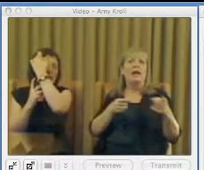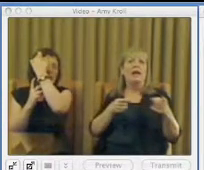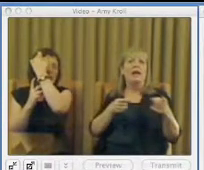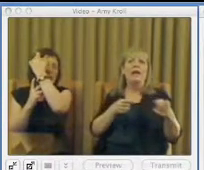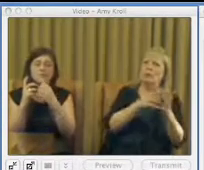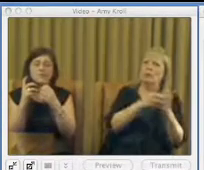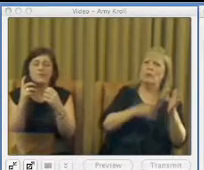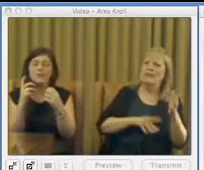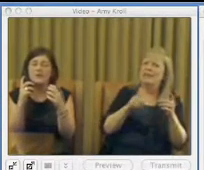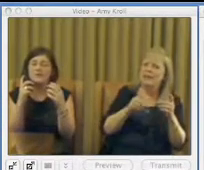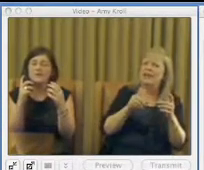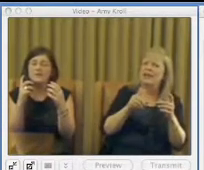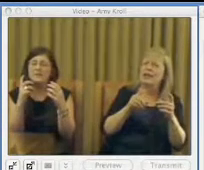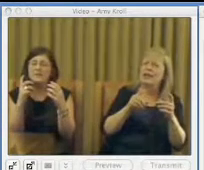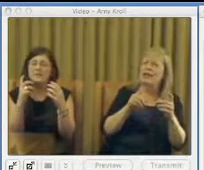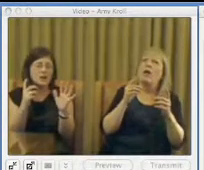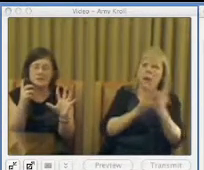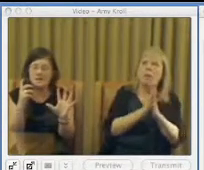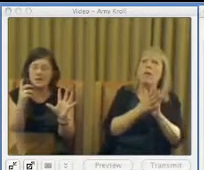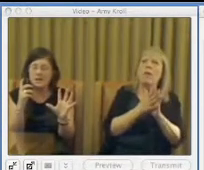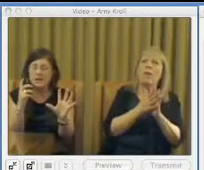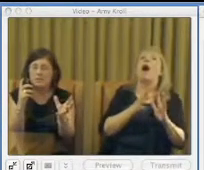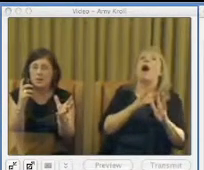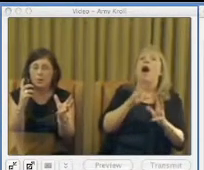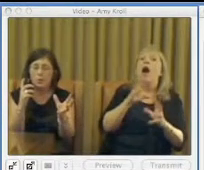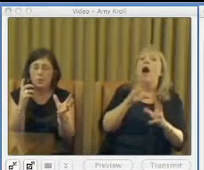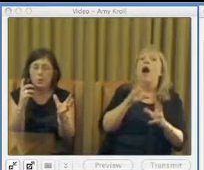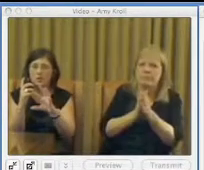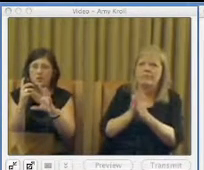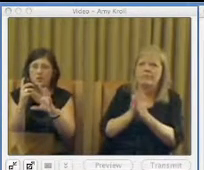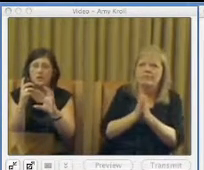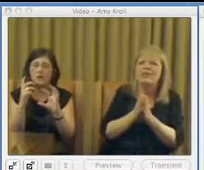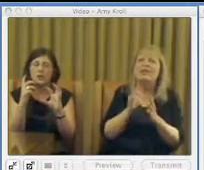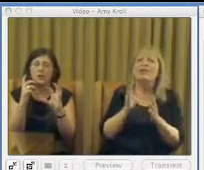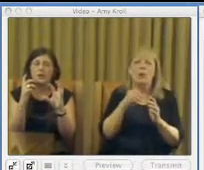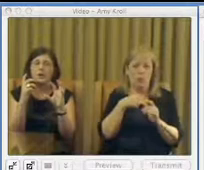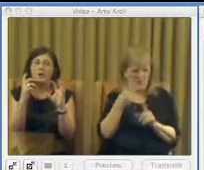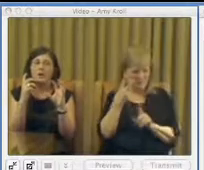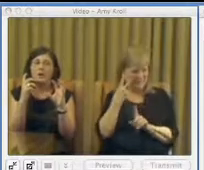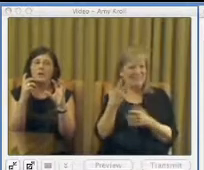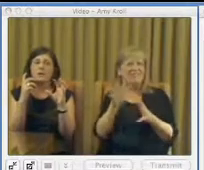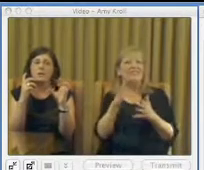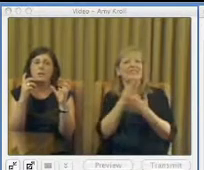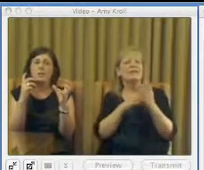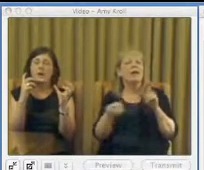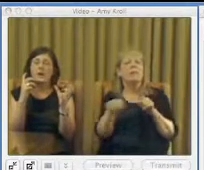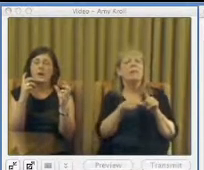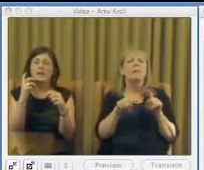So we've seen examples of very subtle coordination